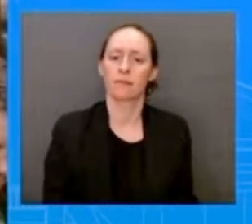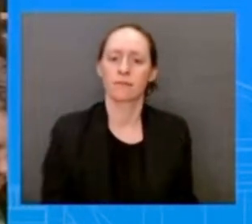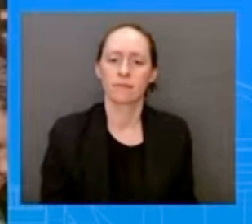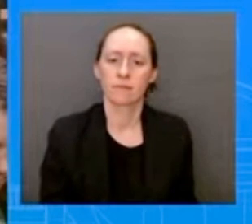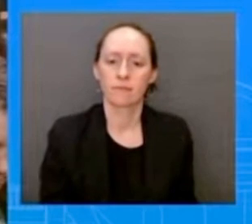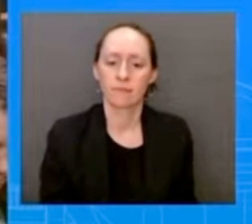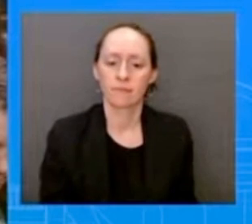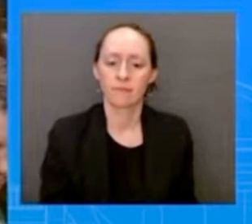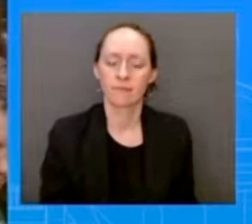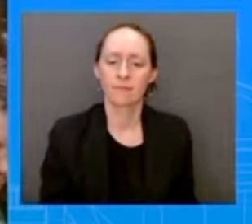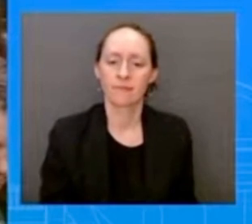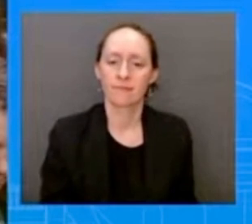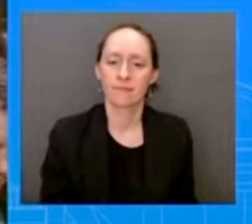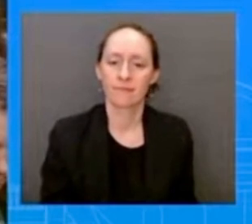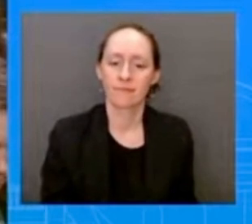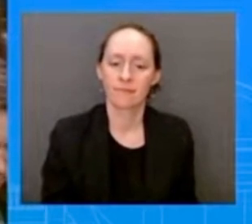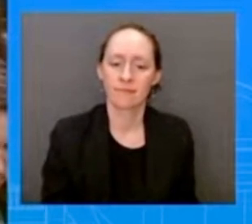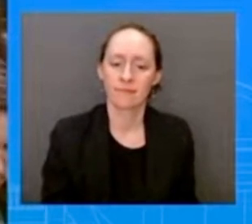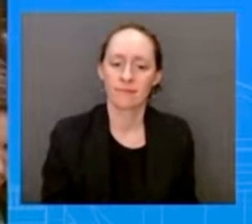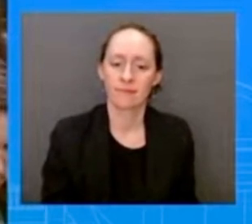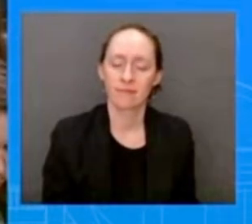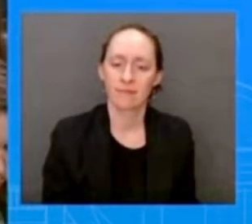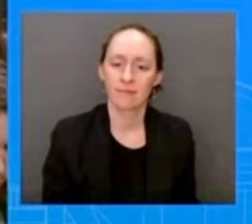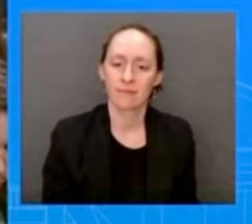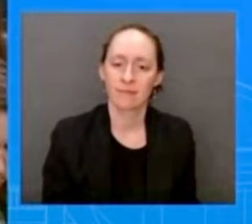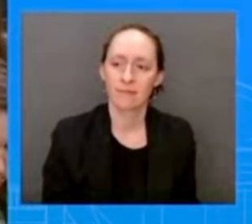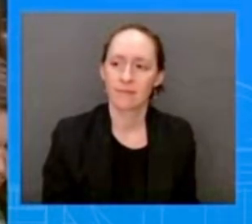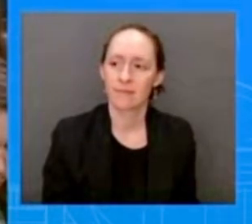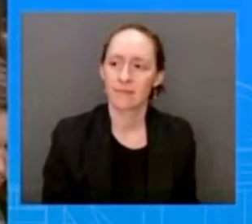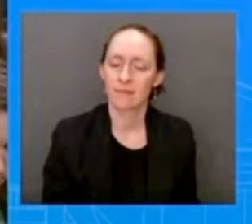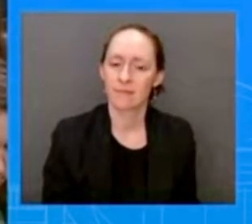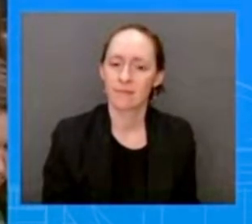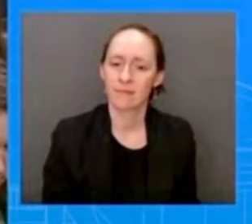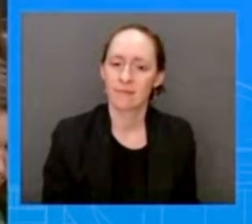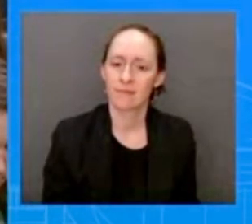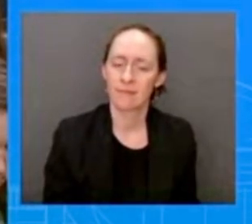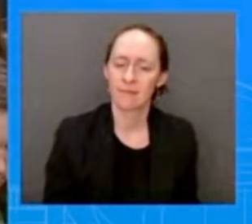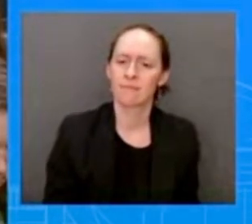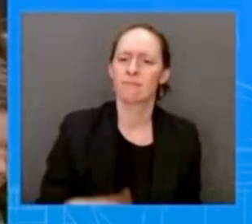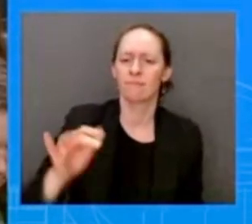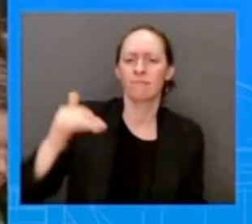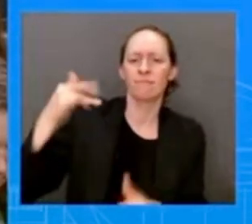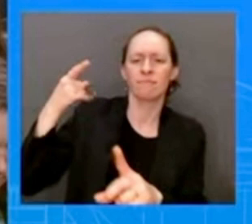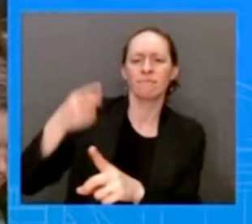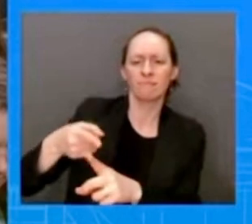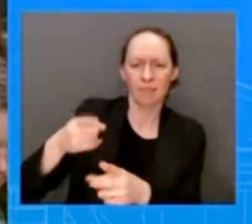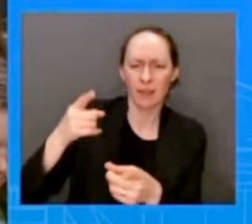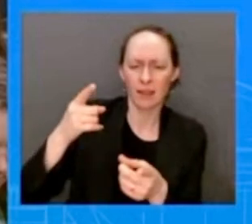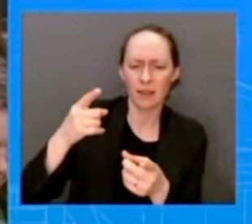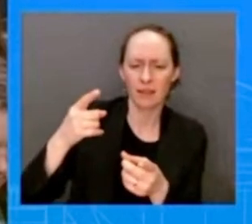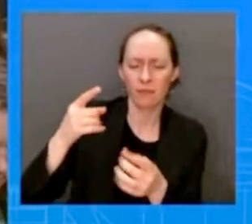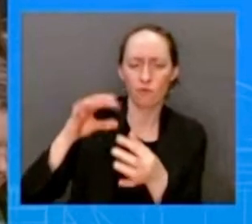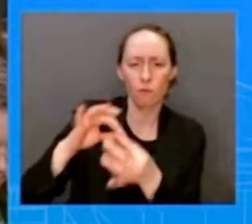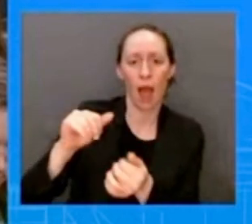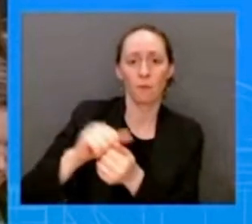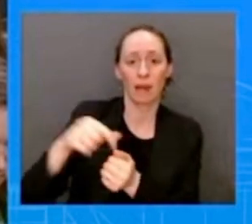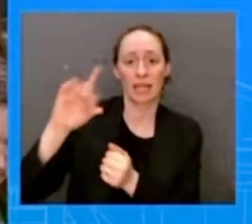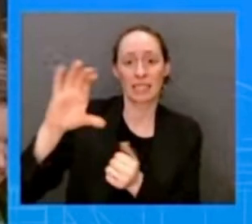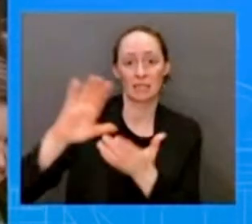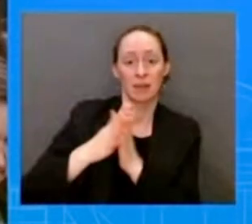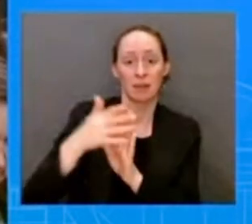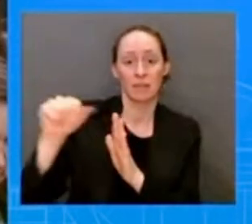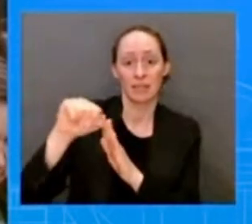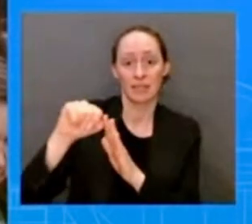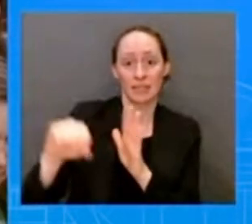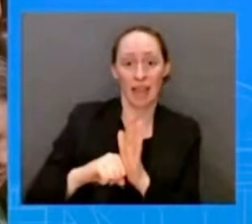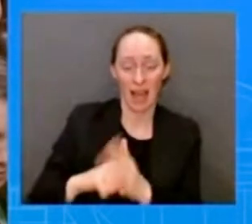I wanted to ask about was conceptually about statehood. There are all kinds of instances where legislatures override a